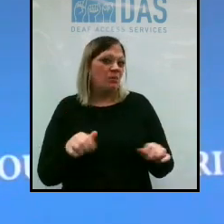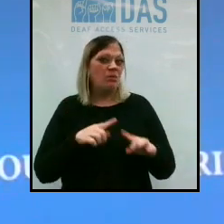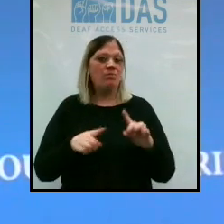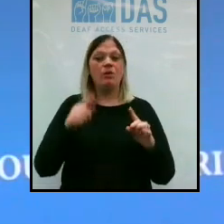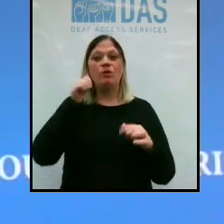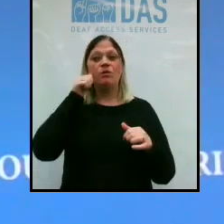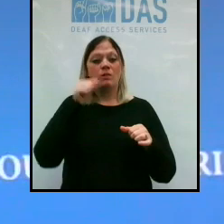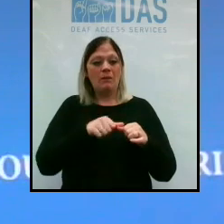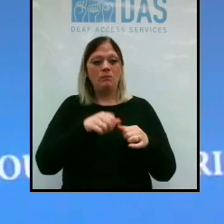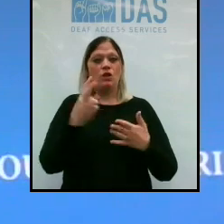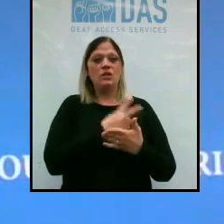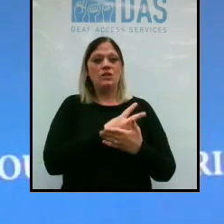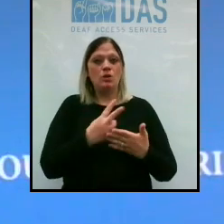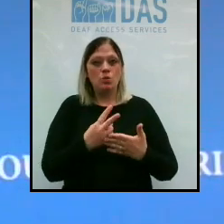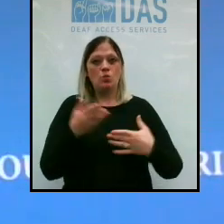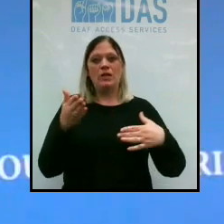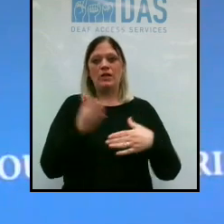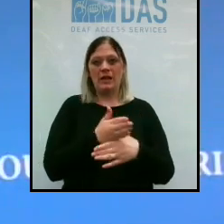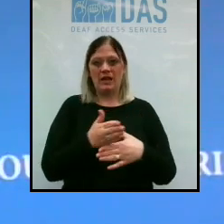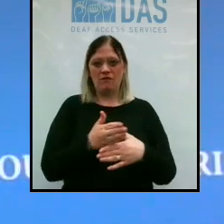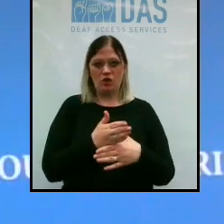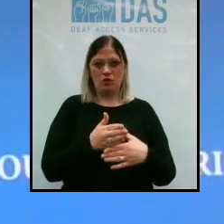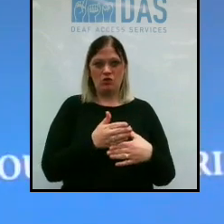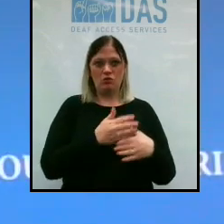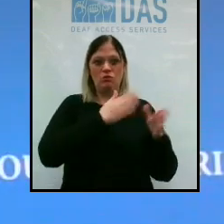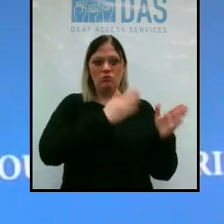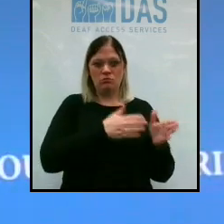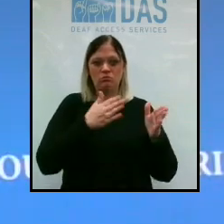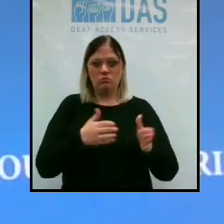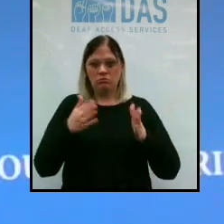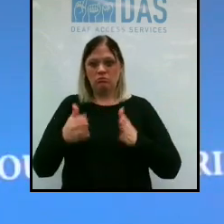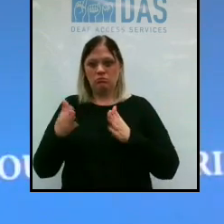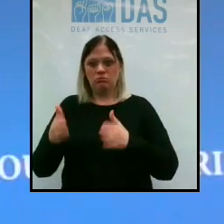looking at 2-week rolling averages. So if the next,